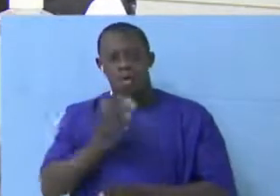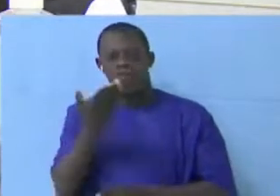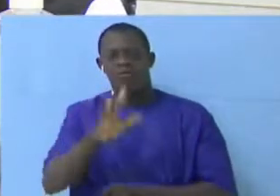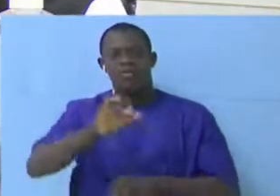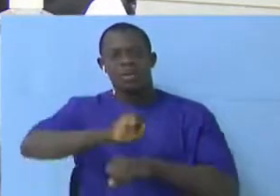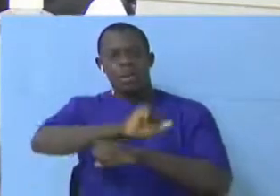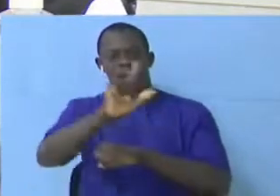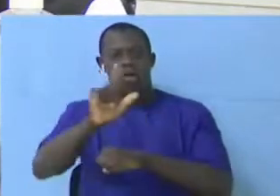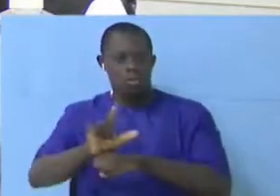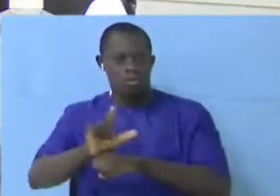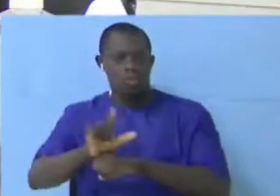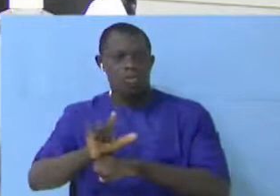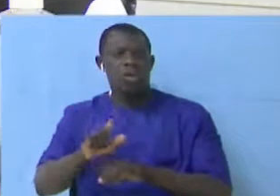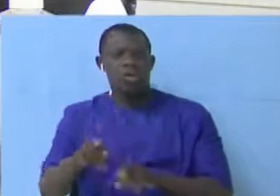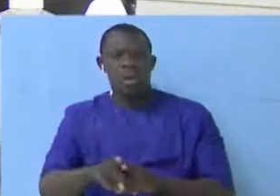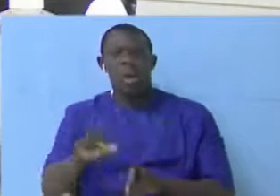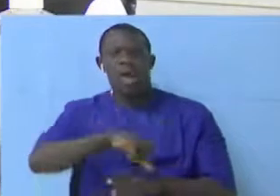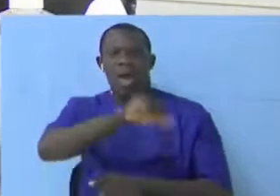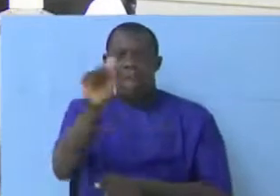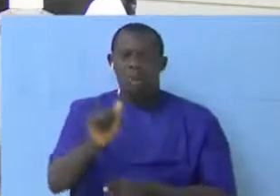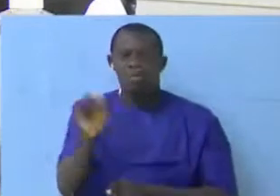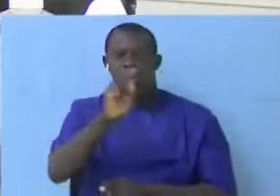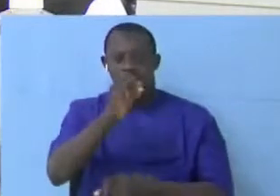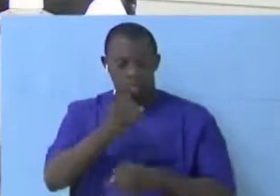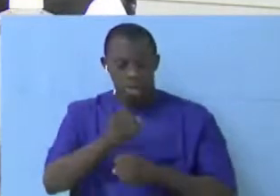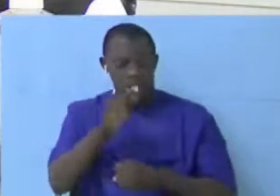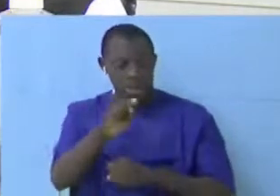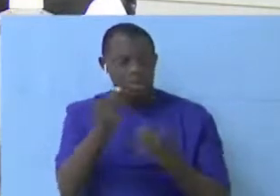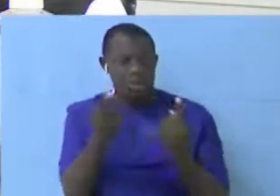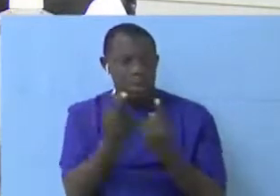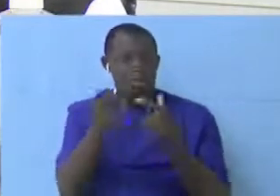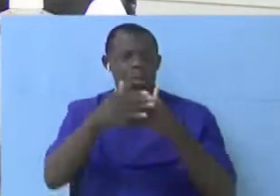Sierra Leone. And the beauty is